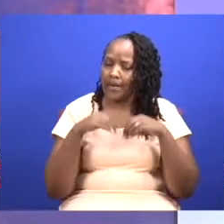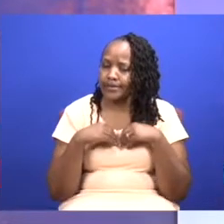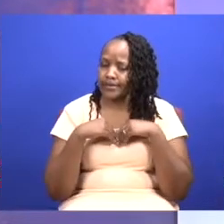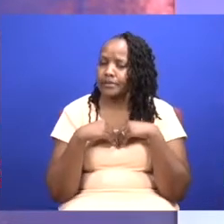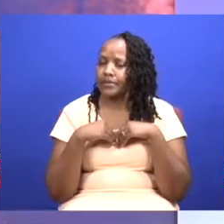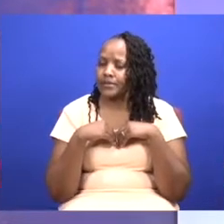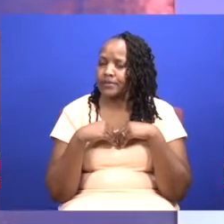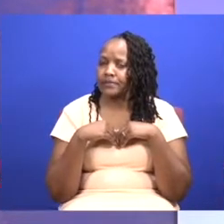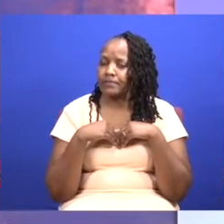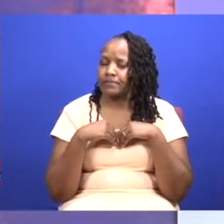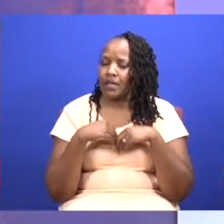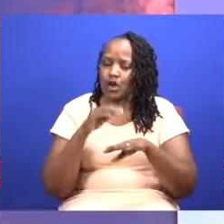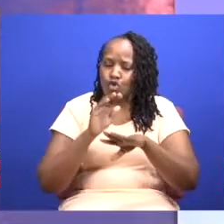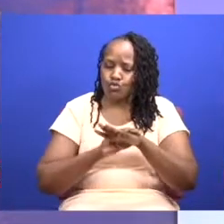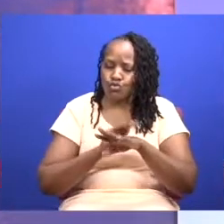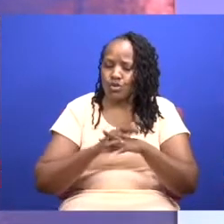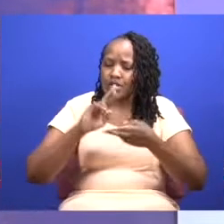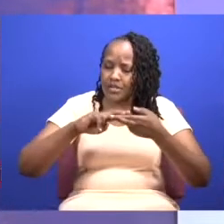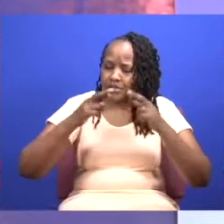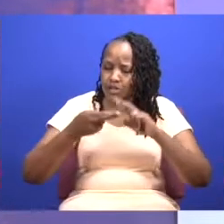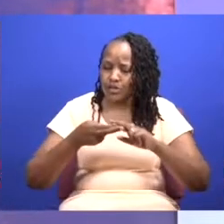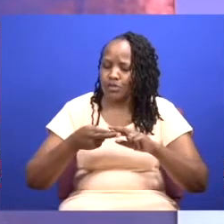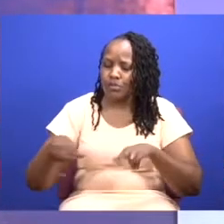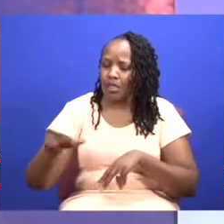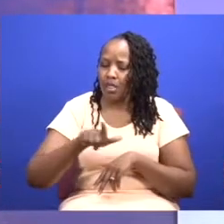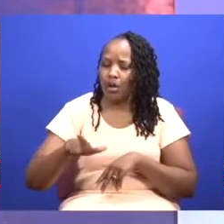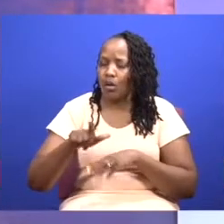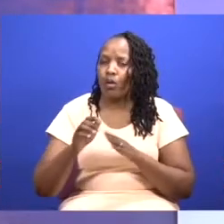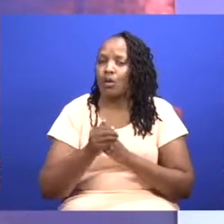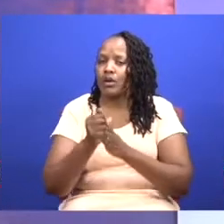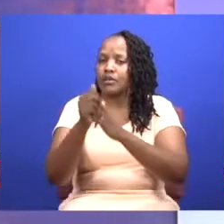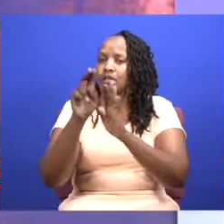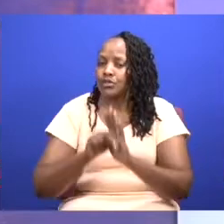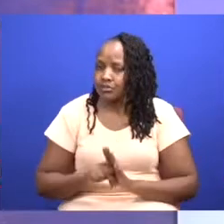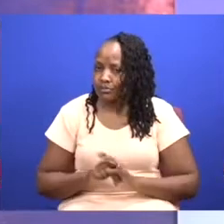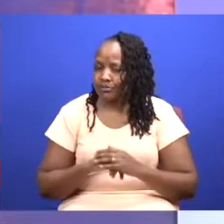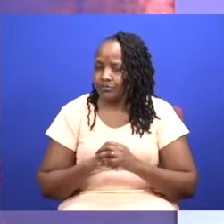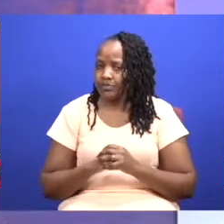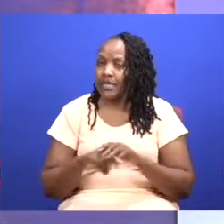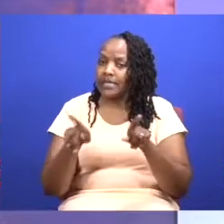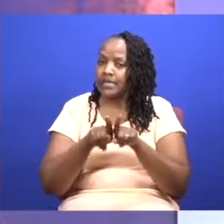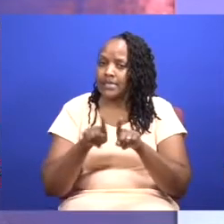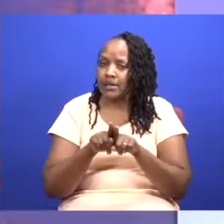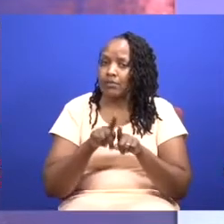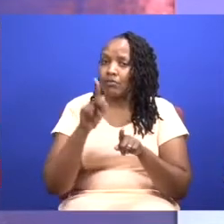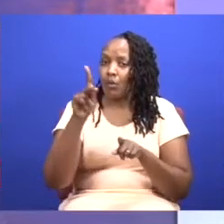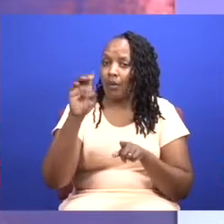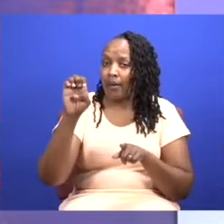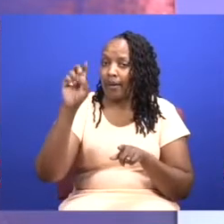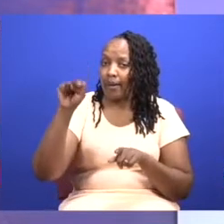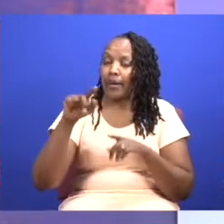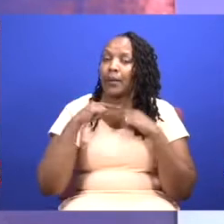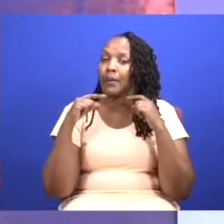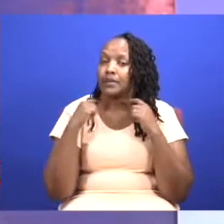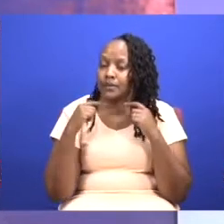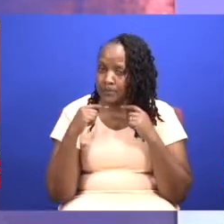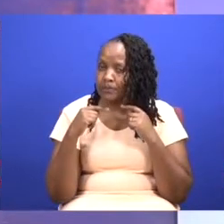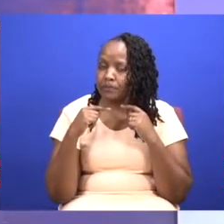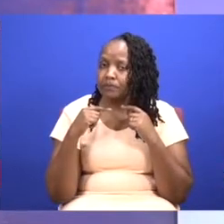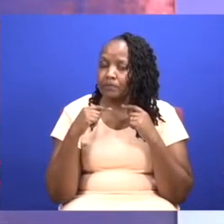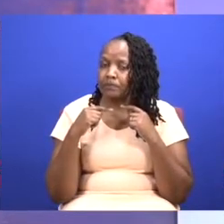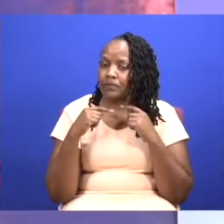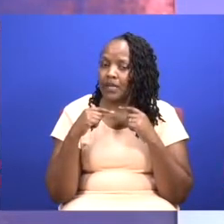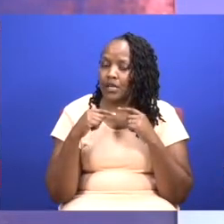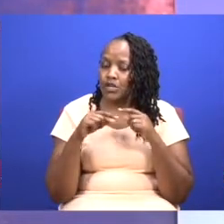We pray, Lord God Almighty, for good rapport with the local leadership, O God, in the name of Jesus. We pray also for Ken Kimiwe. As he comes